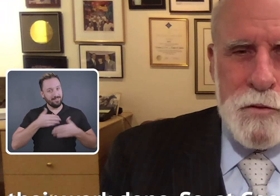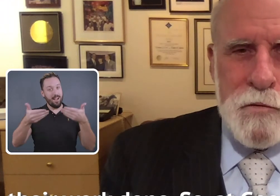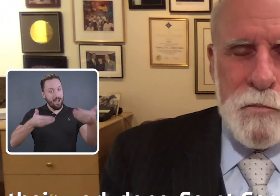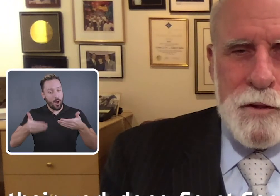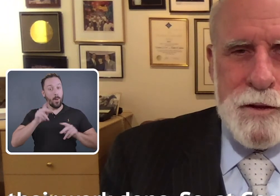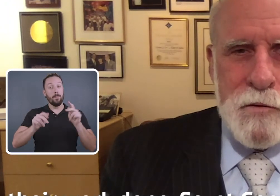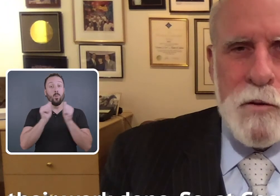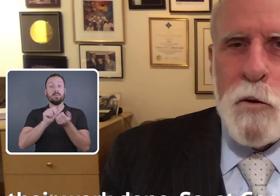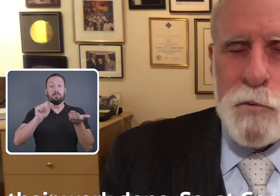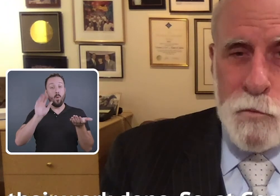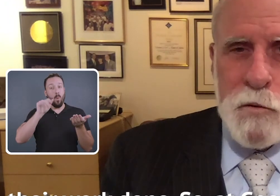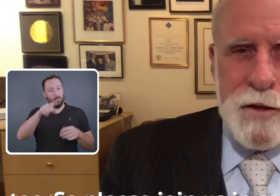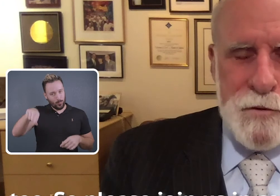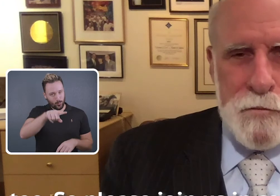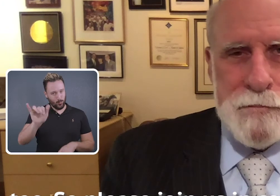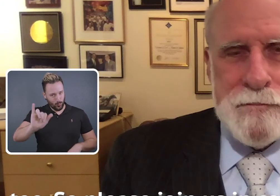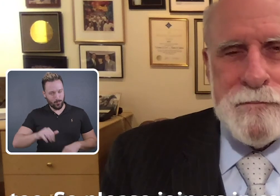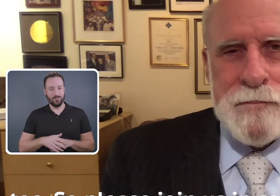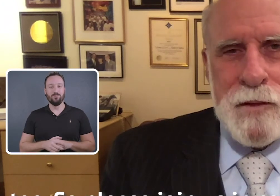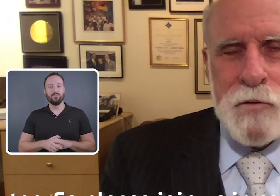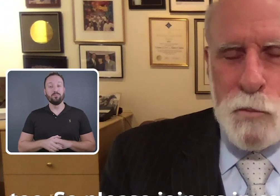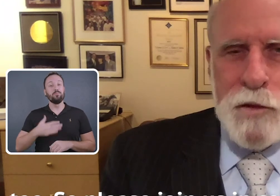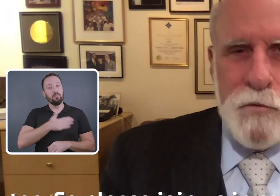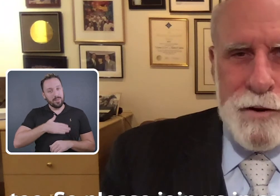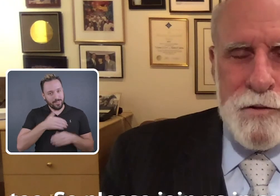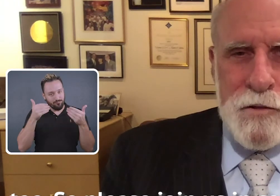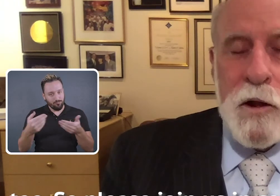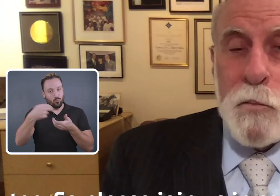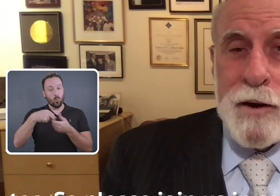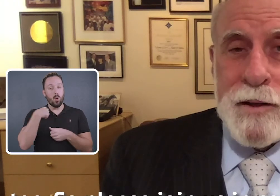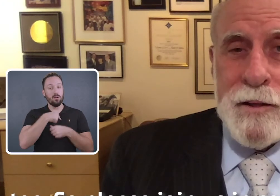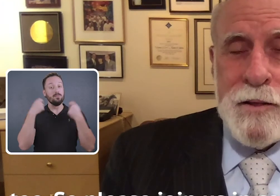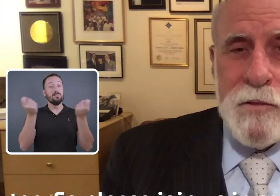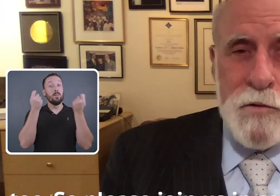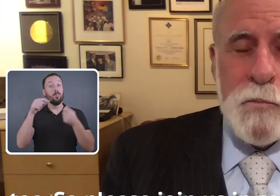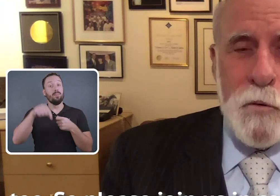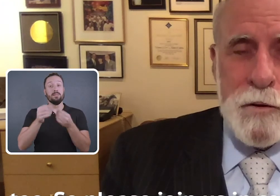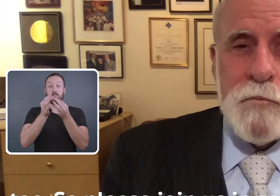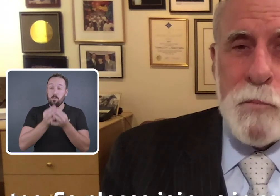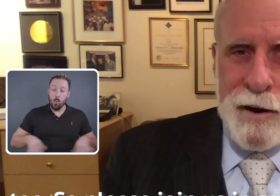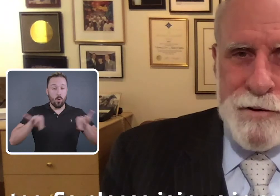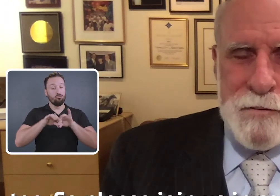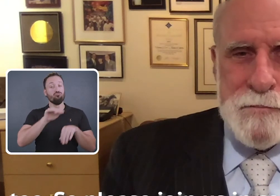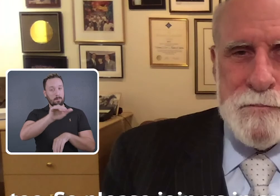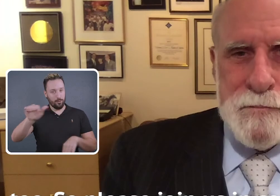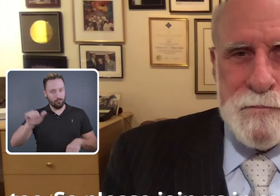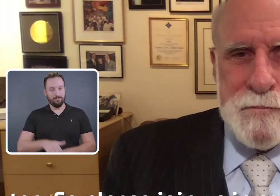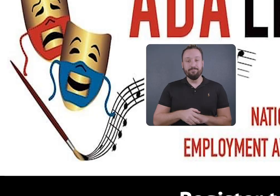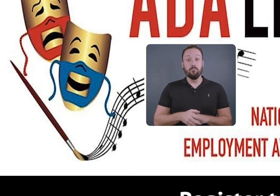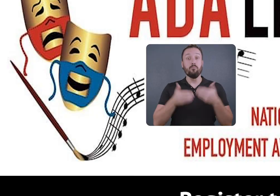people with disabilities, and we hope you will be too. So please join us in celebrating this important reminder.